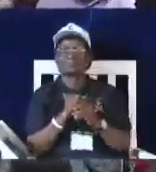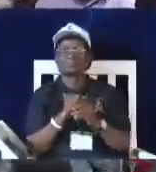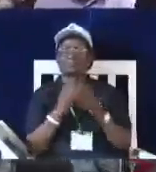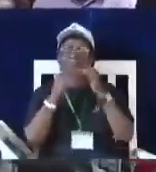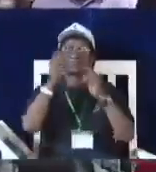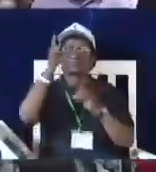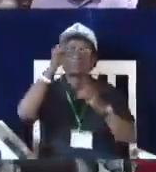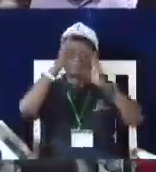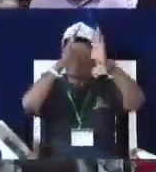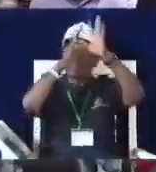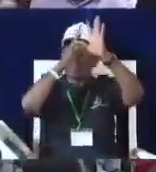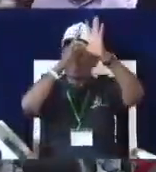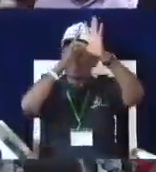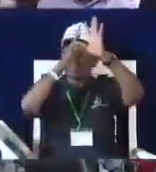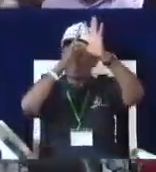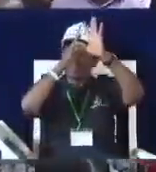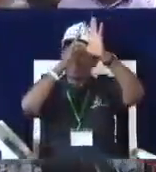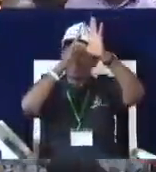Thank you, Father.